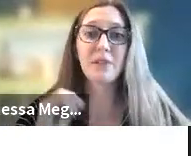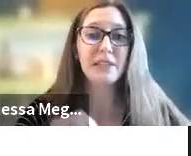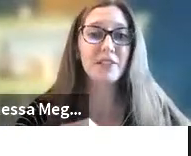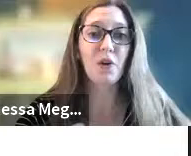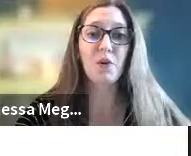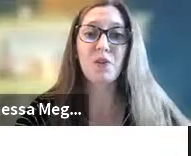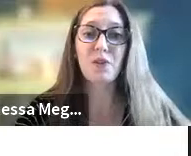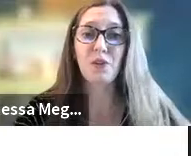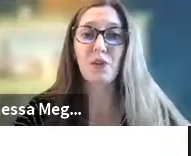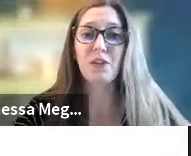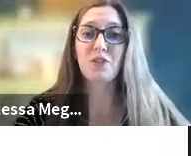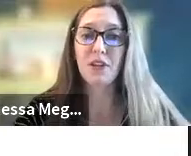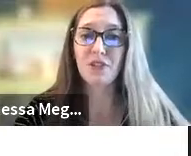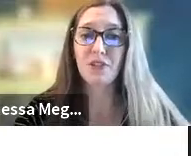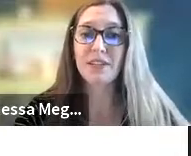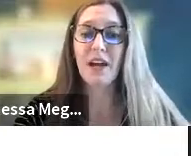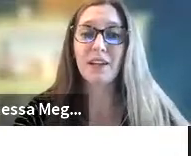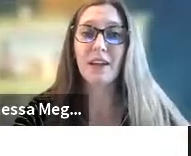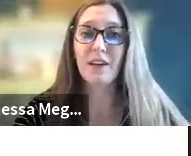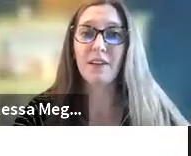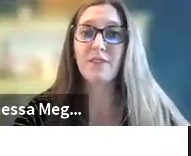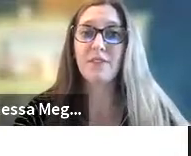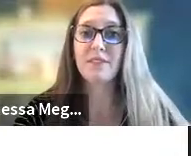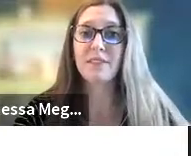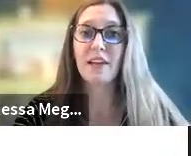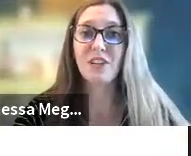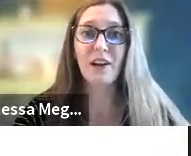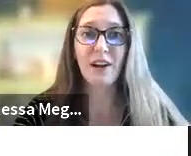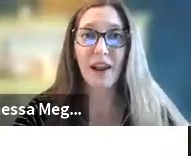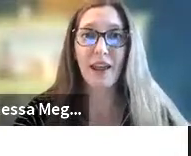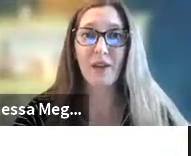guidance, please go to the treasury.gov/ERA